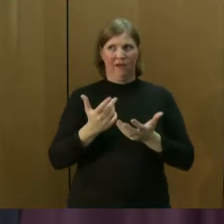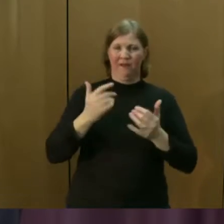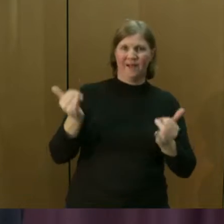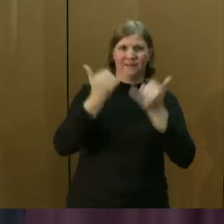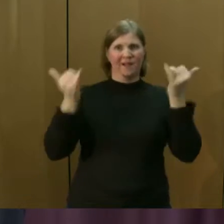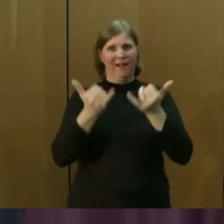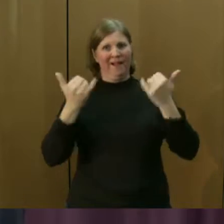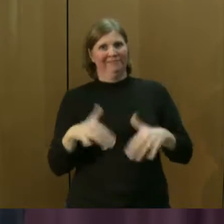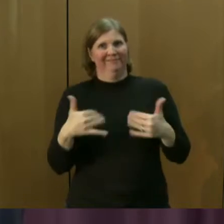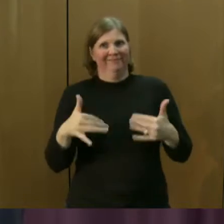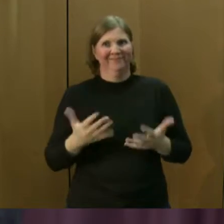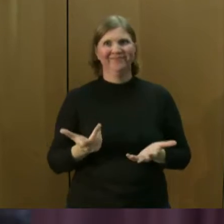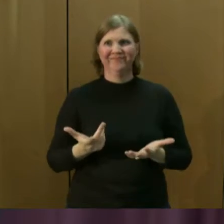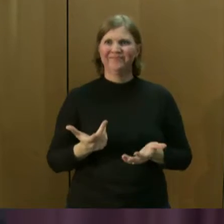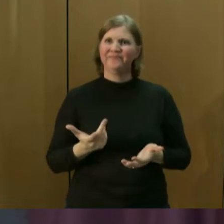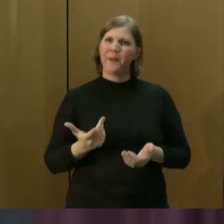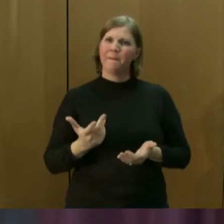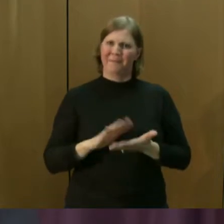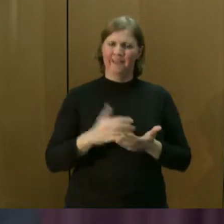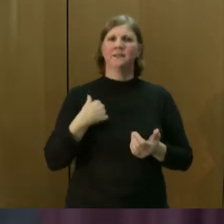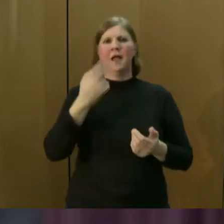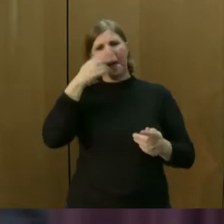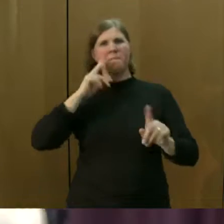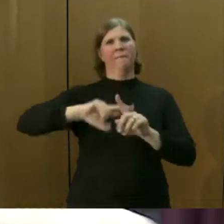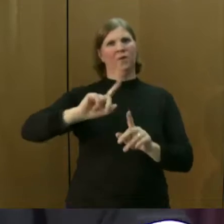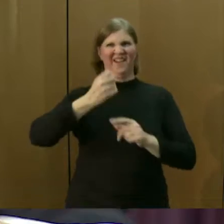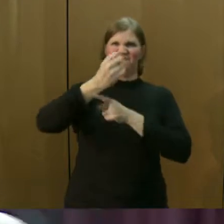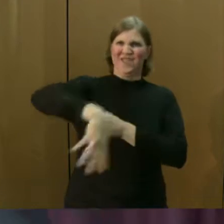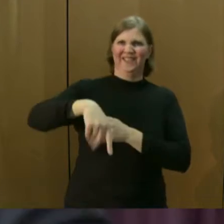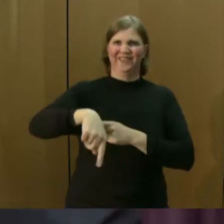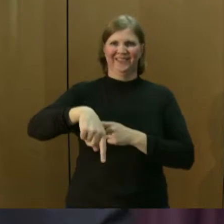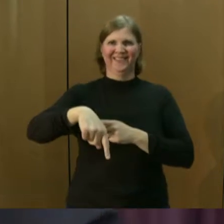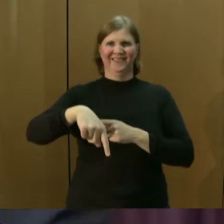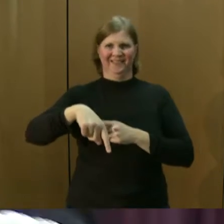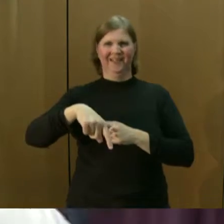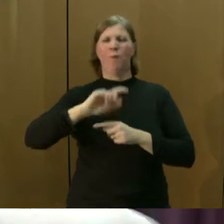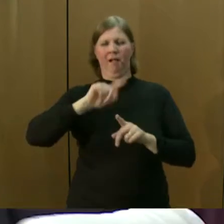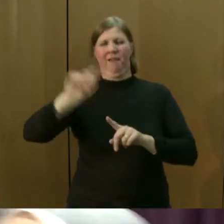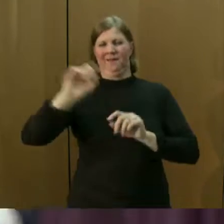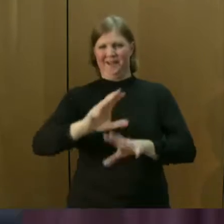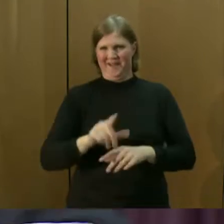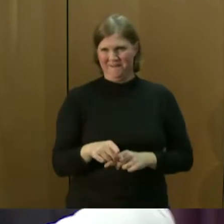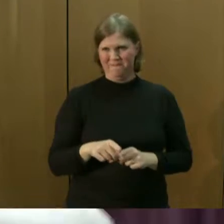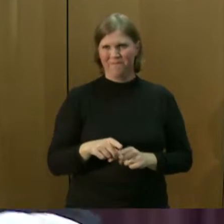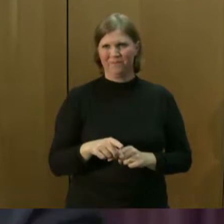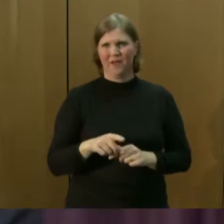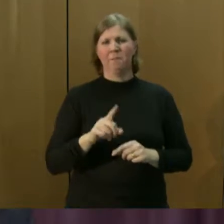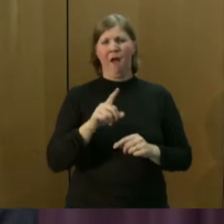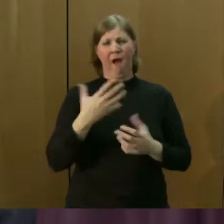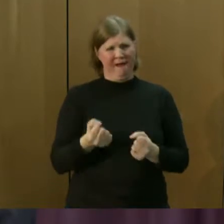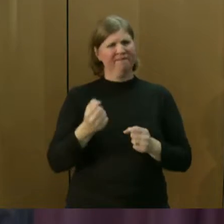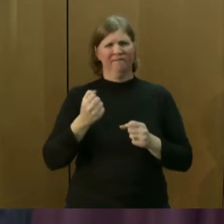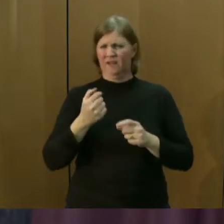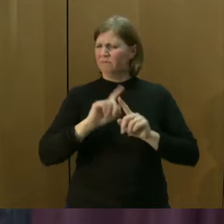years later, but it happens alongside the International Festival and other festivals that are now happening in the city, and I think that combination of all